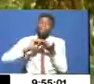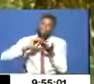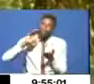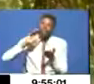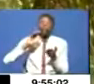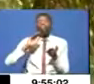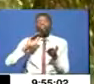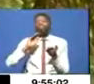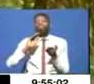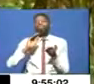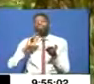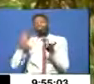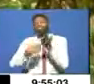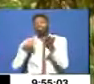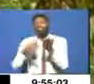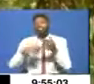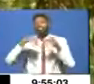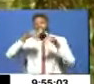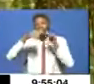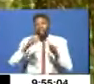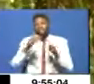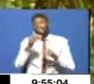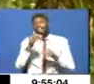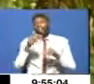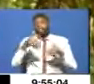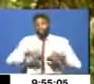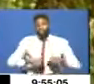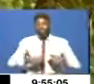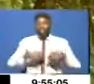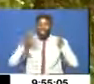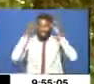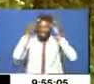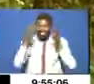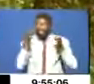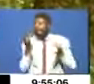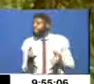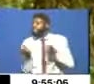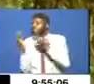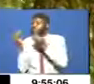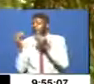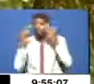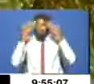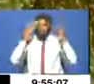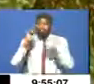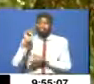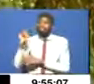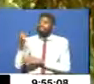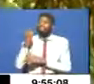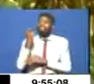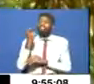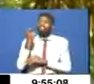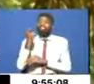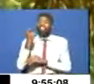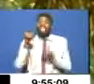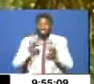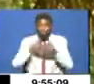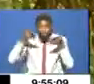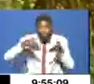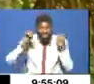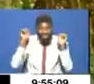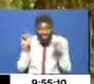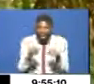who are Mzungus decided to leave. They didn't know whether Kenya was going to be what it is today. Yeah. So